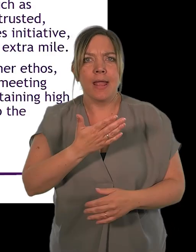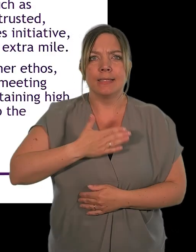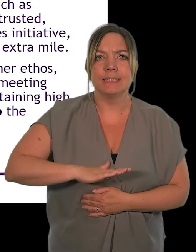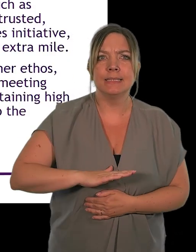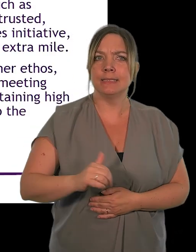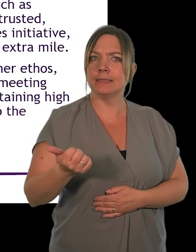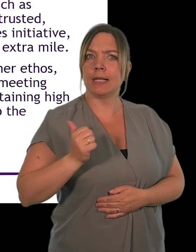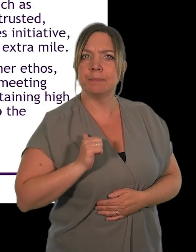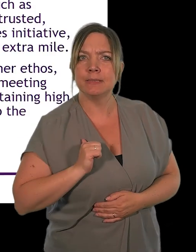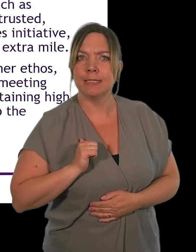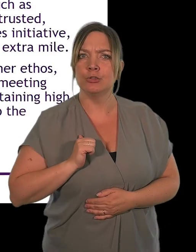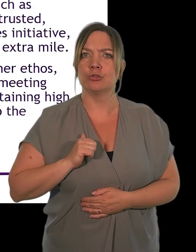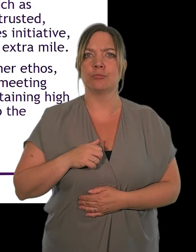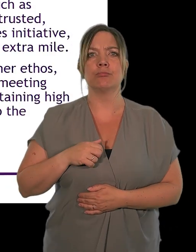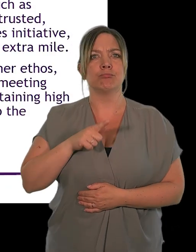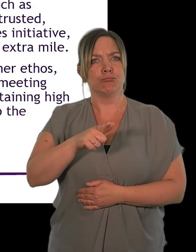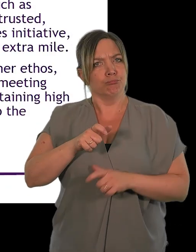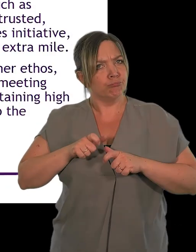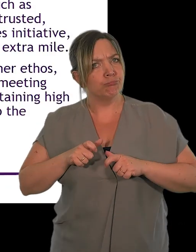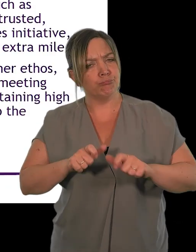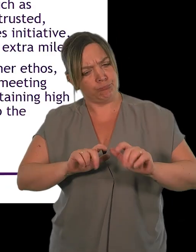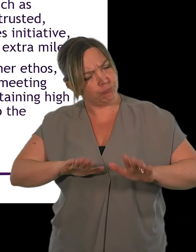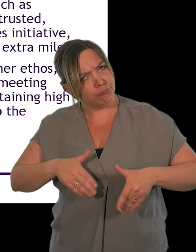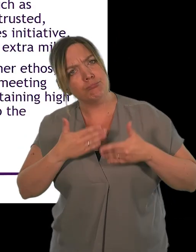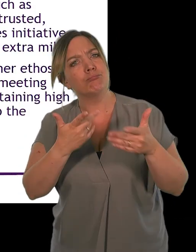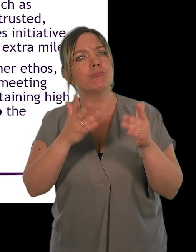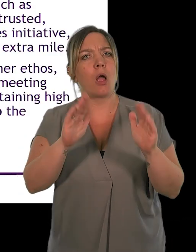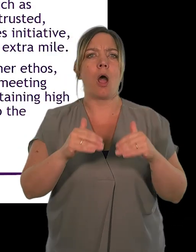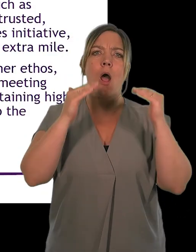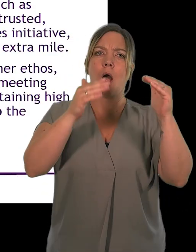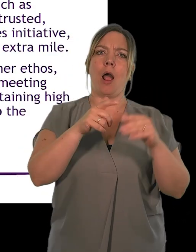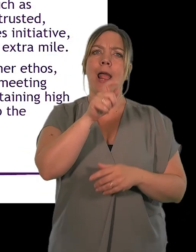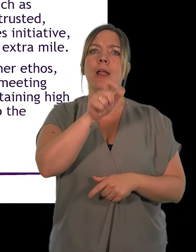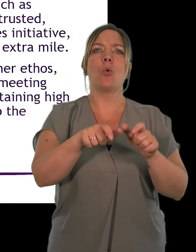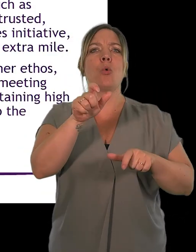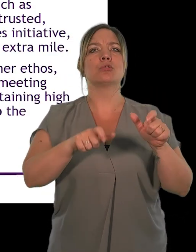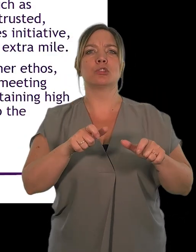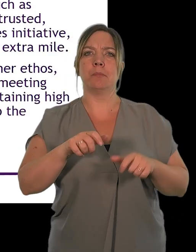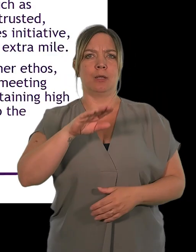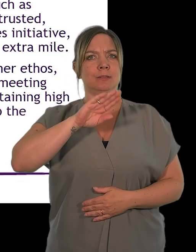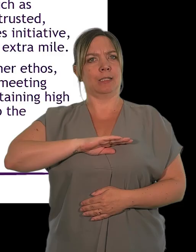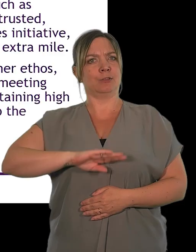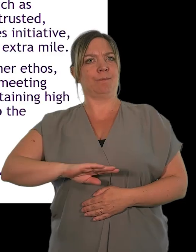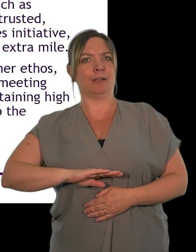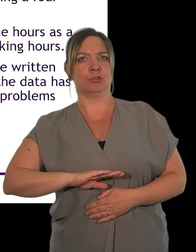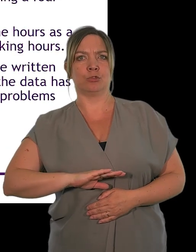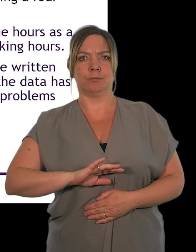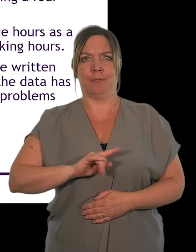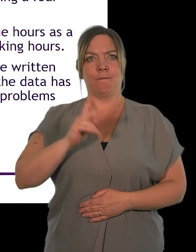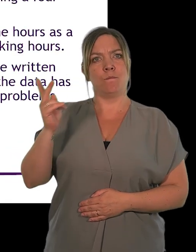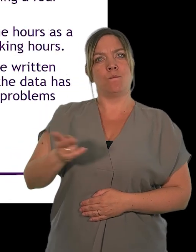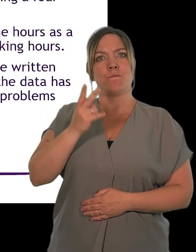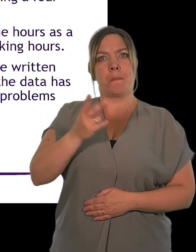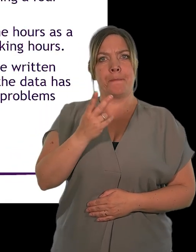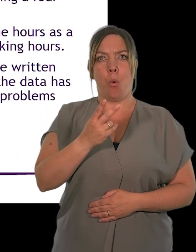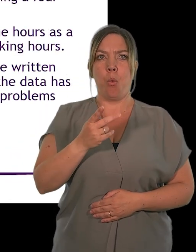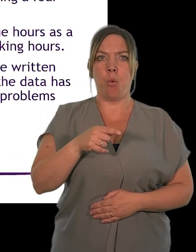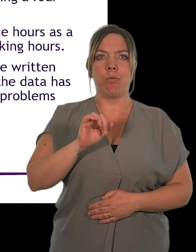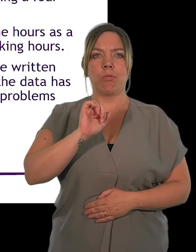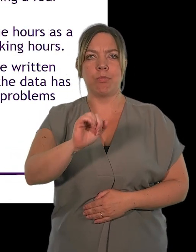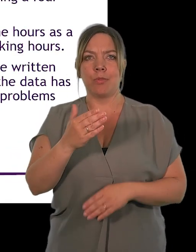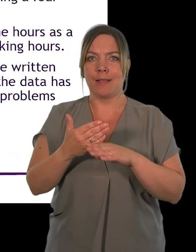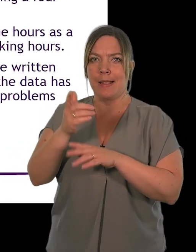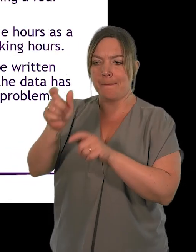external stakeholders, and you remain loyal to the business. Question